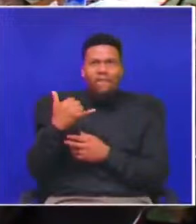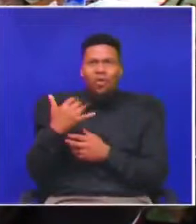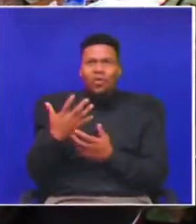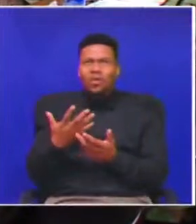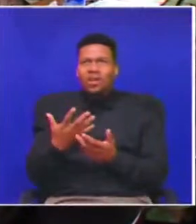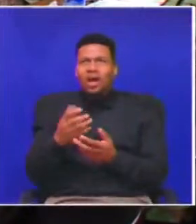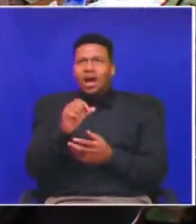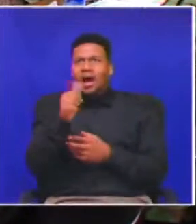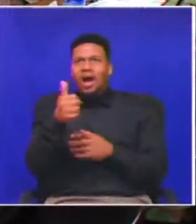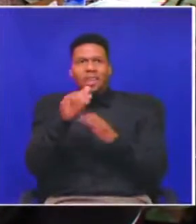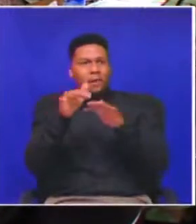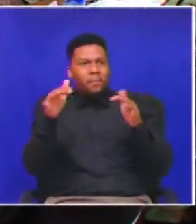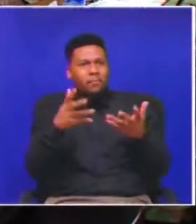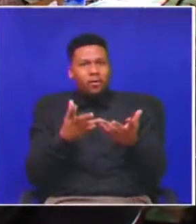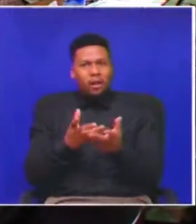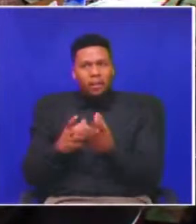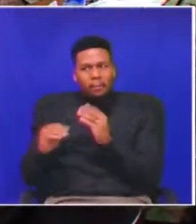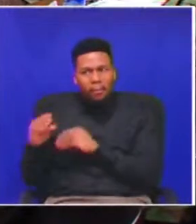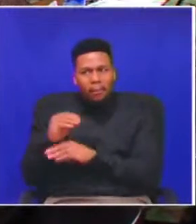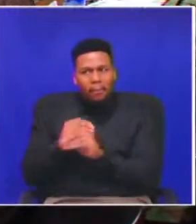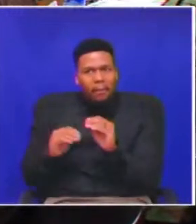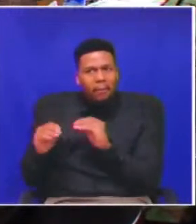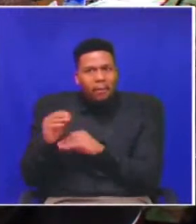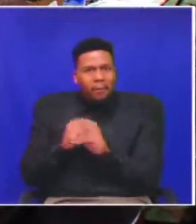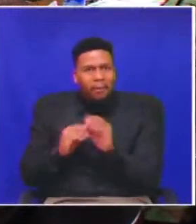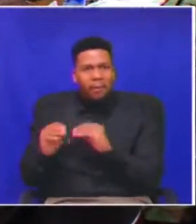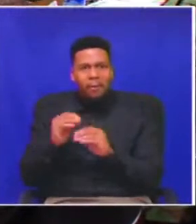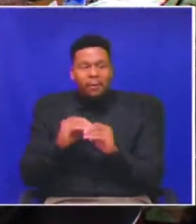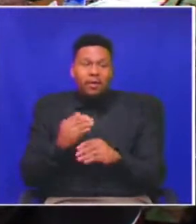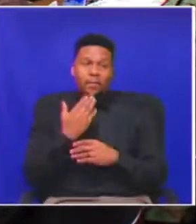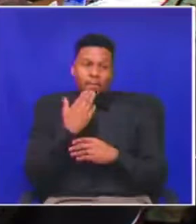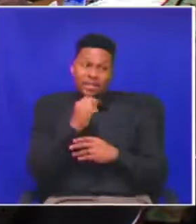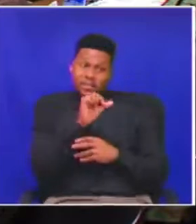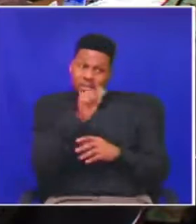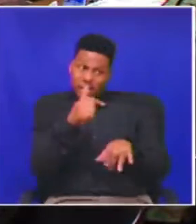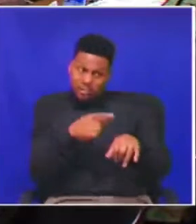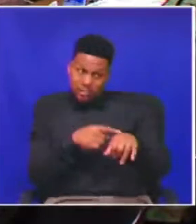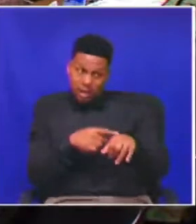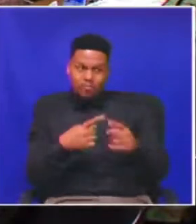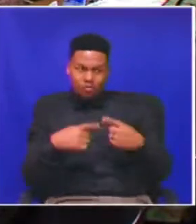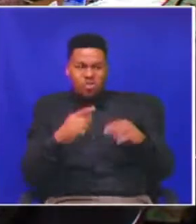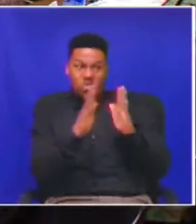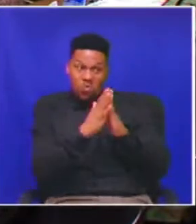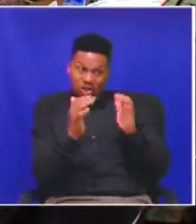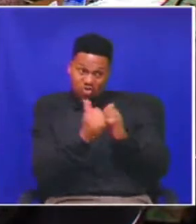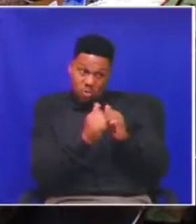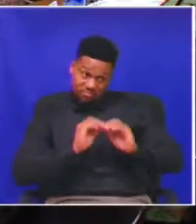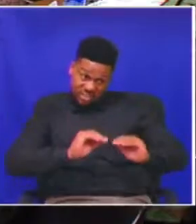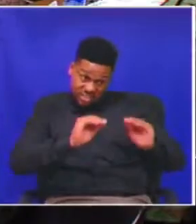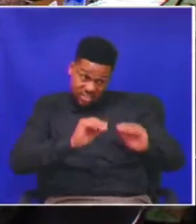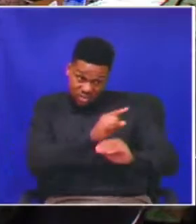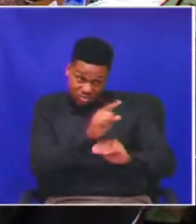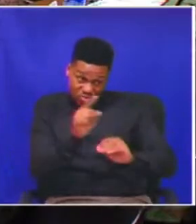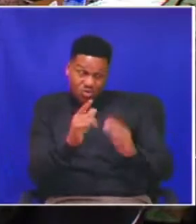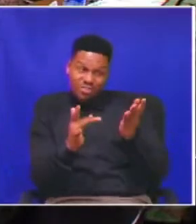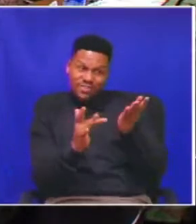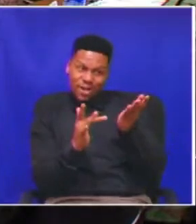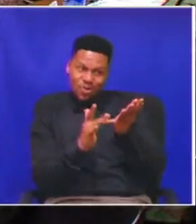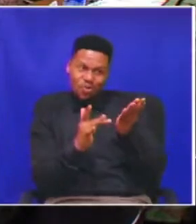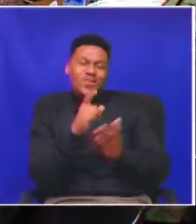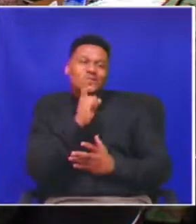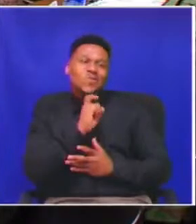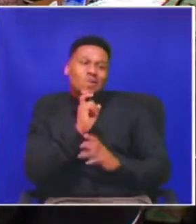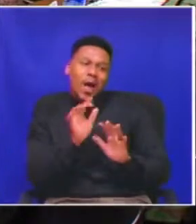conversation unintended. So next time, this Parliament will have a workshop to just address those matters so